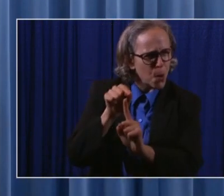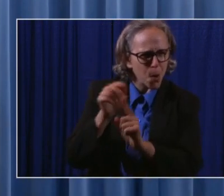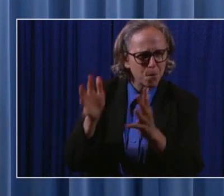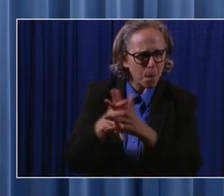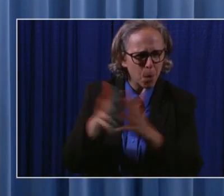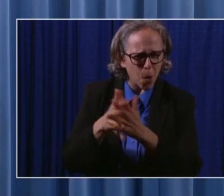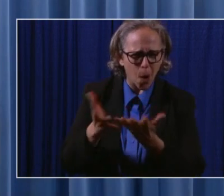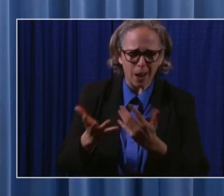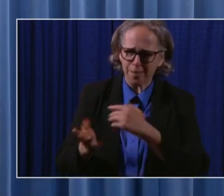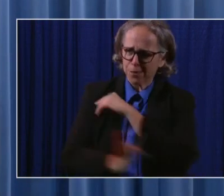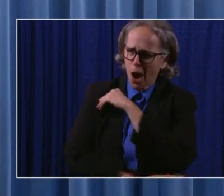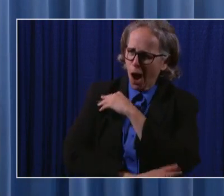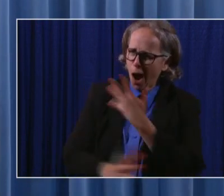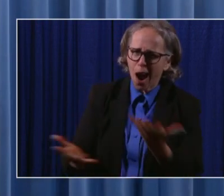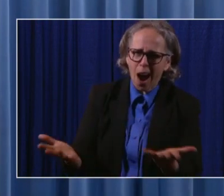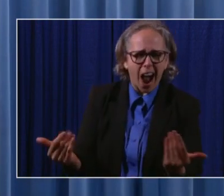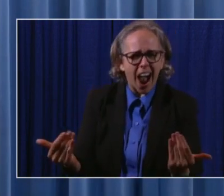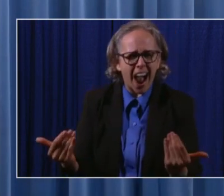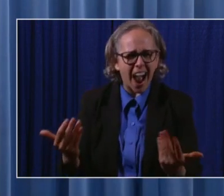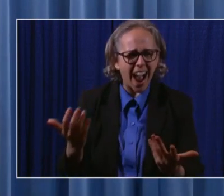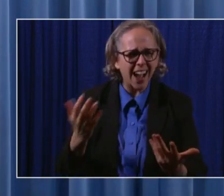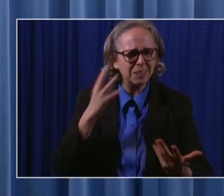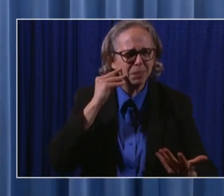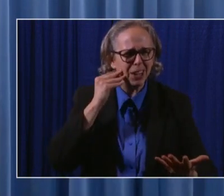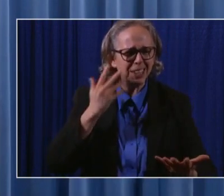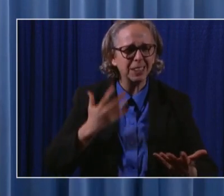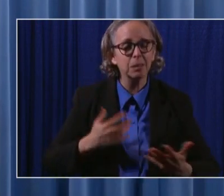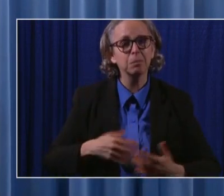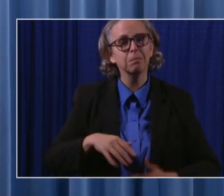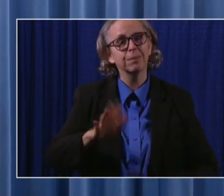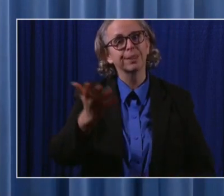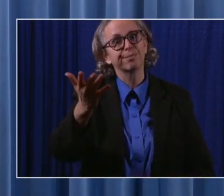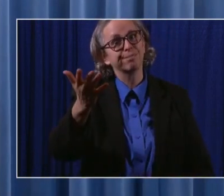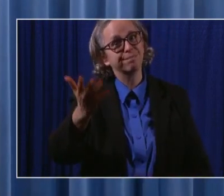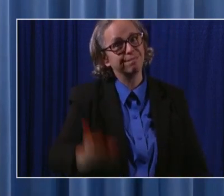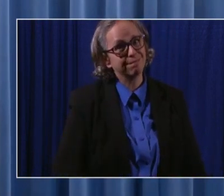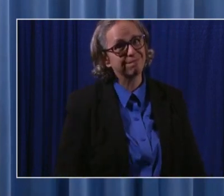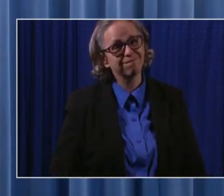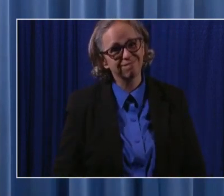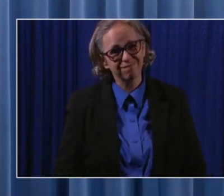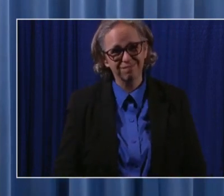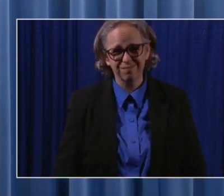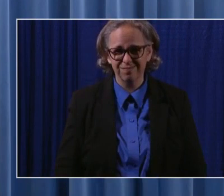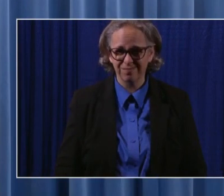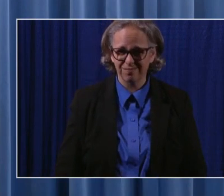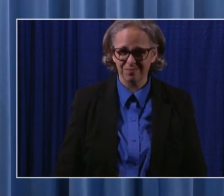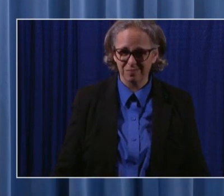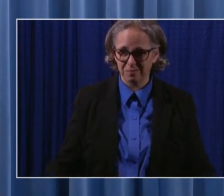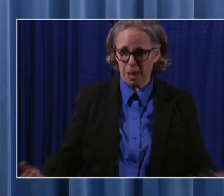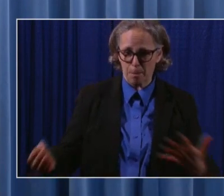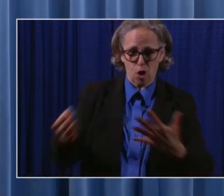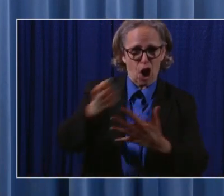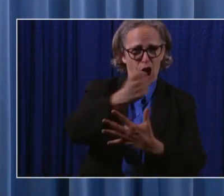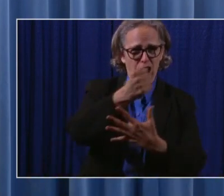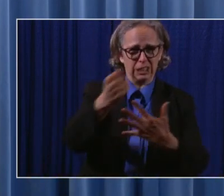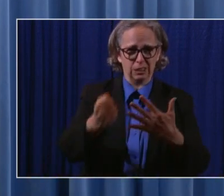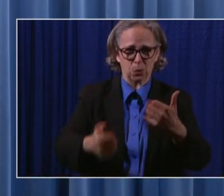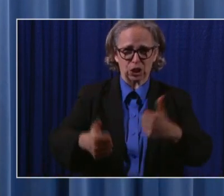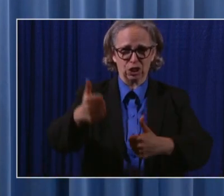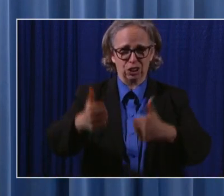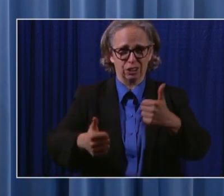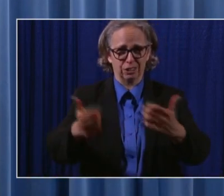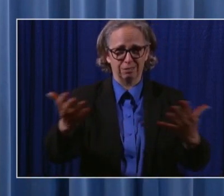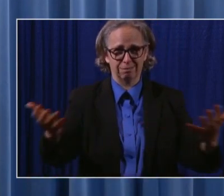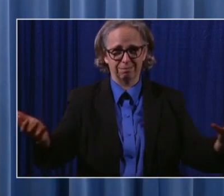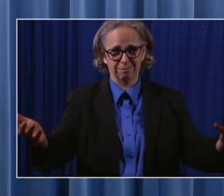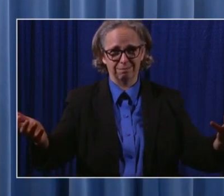do. But again, we have to determine priorities, and it's